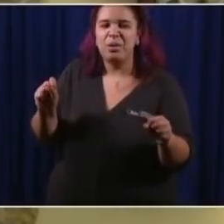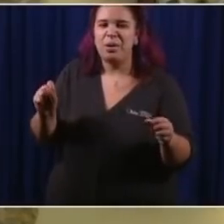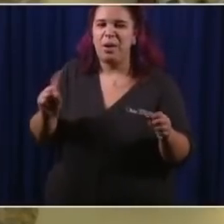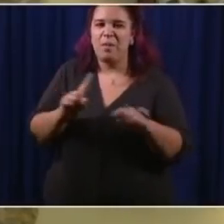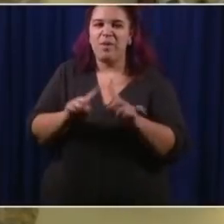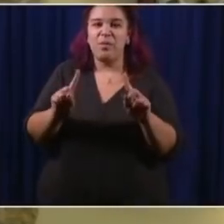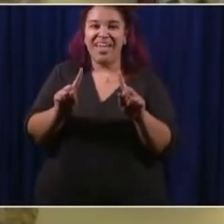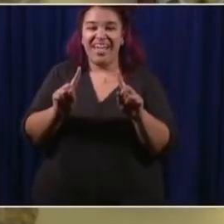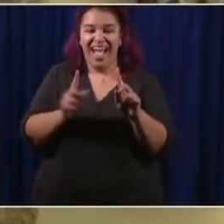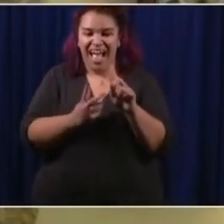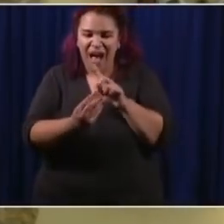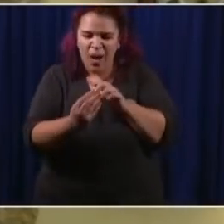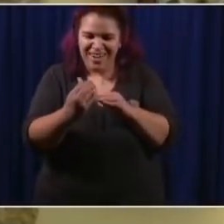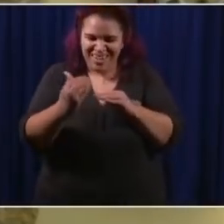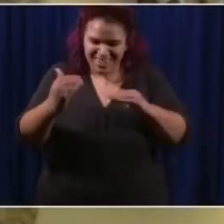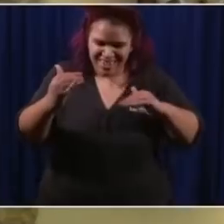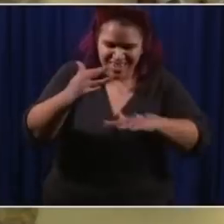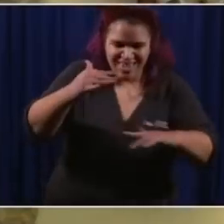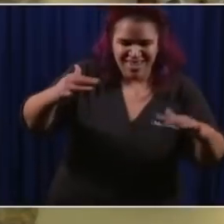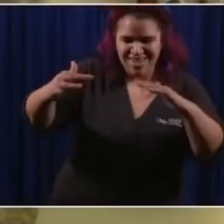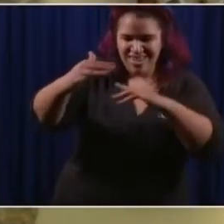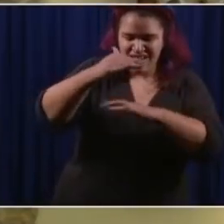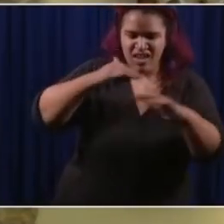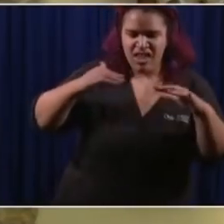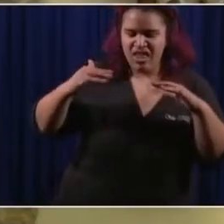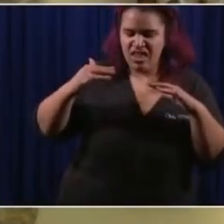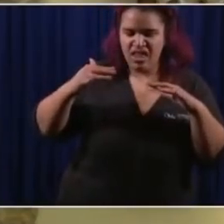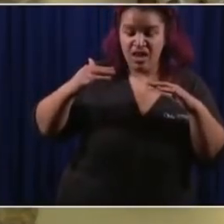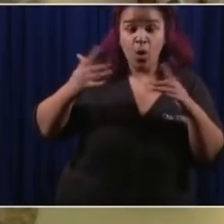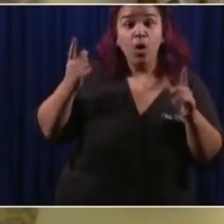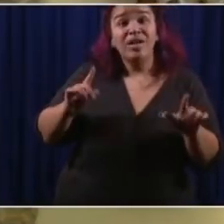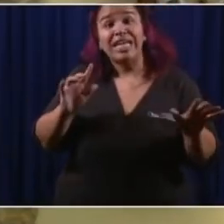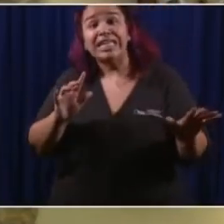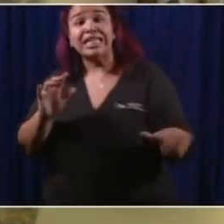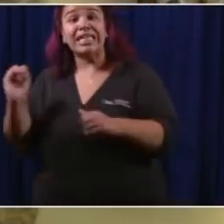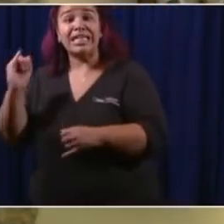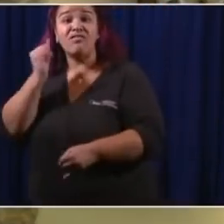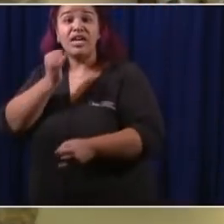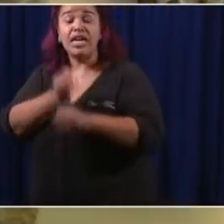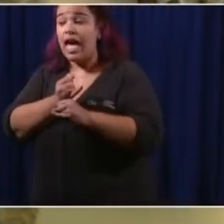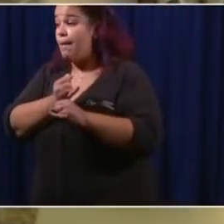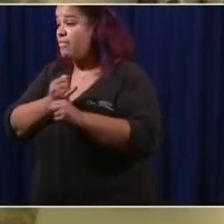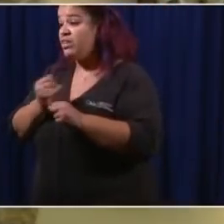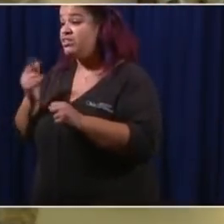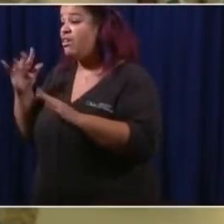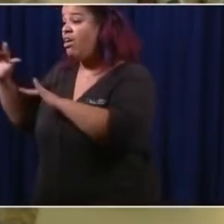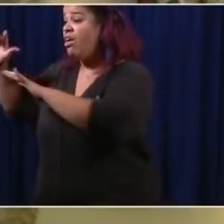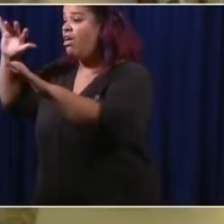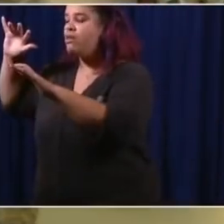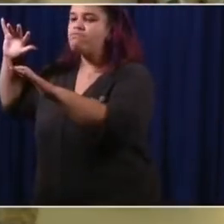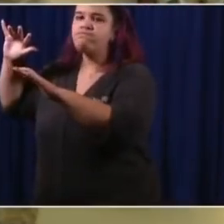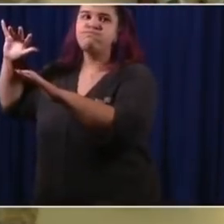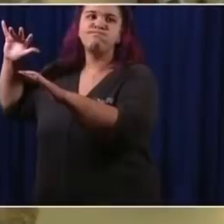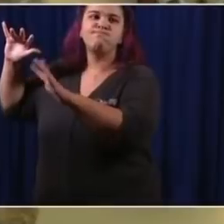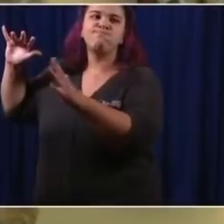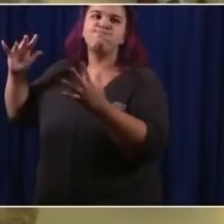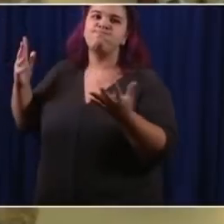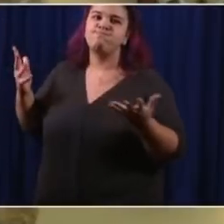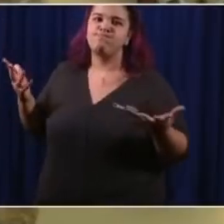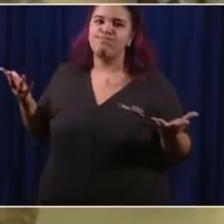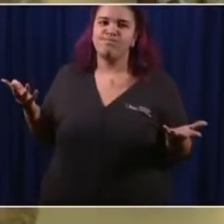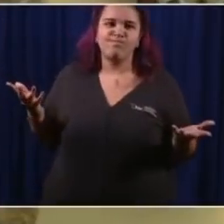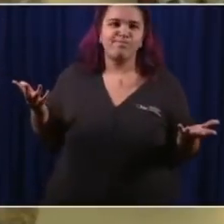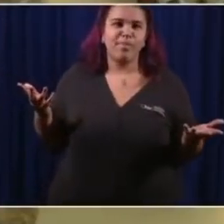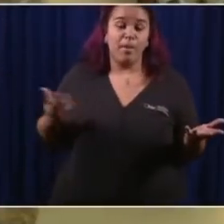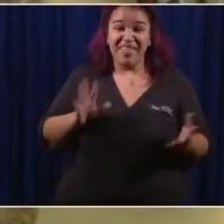that community, maybe not directly on campus, but in that community, and what they do the rest of the time. But that's no different, frankly, than what we see with the rest of